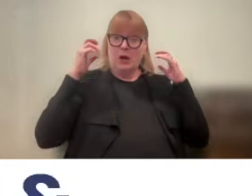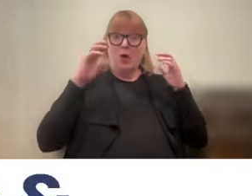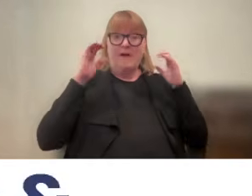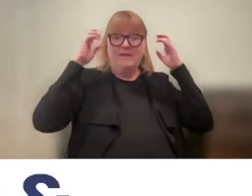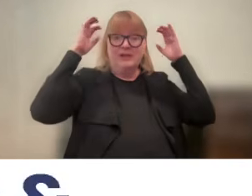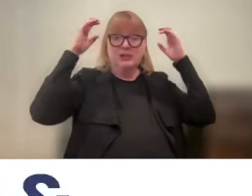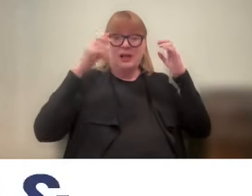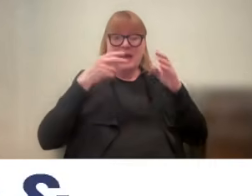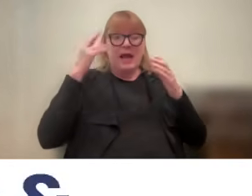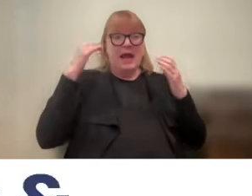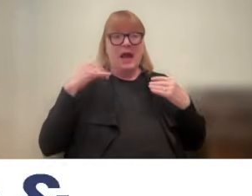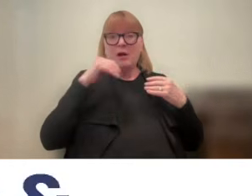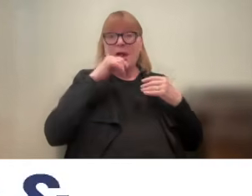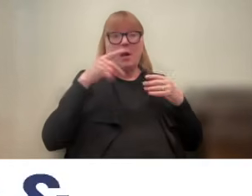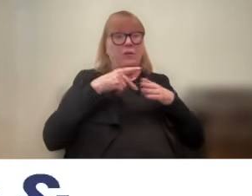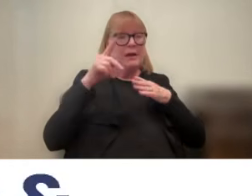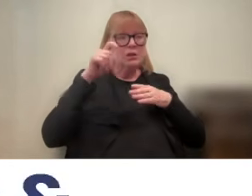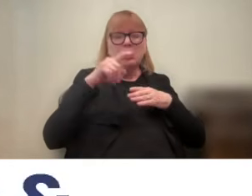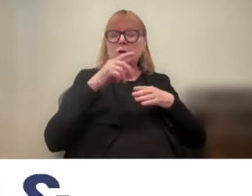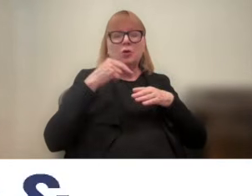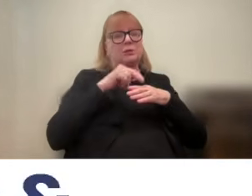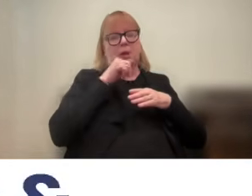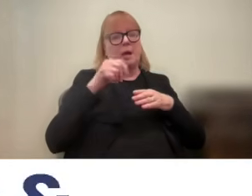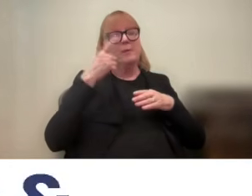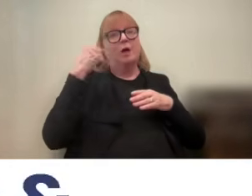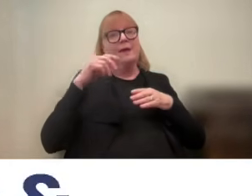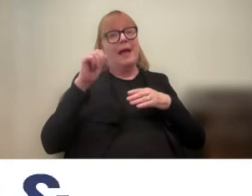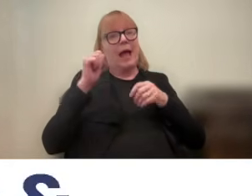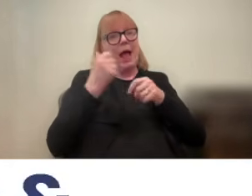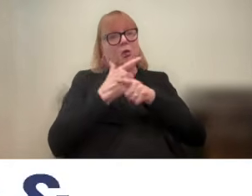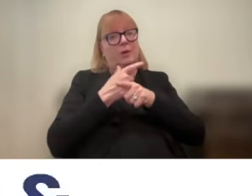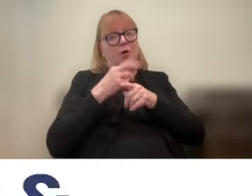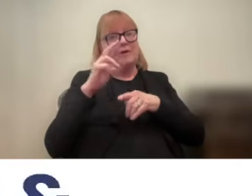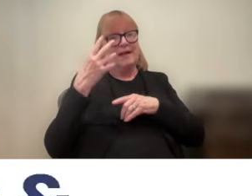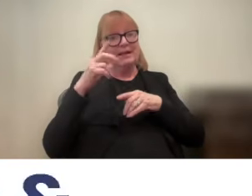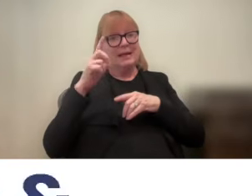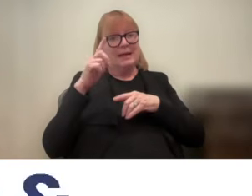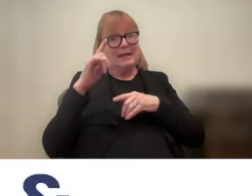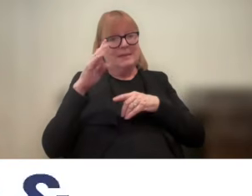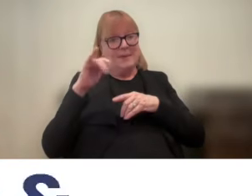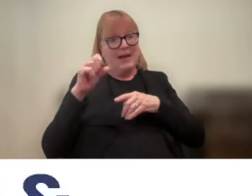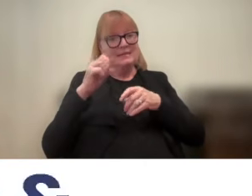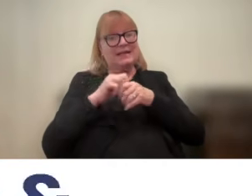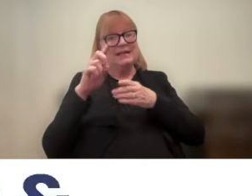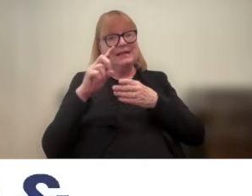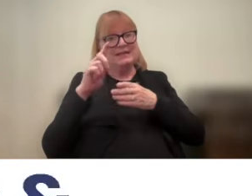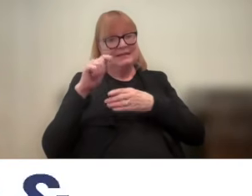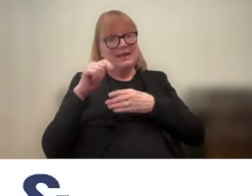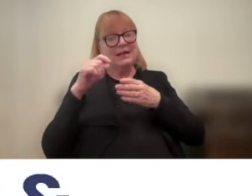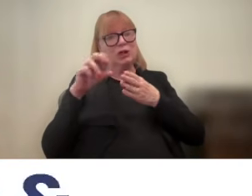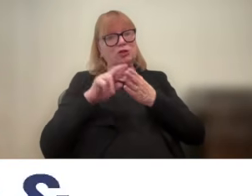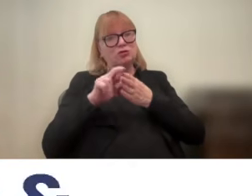inherently unprofessional? Of course not. It's because the algorithm is reflecting biases in the data it was trained on, biases that come